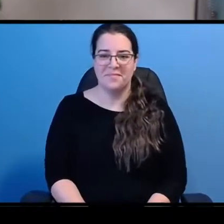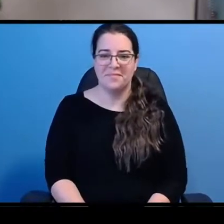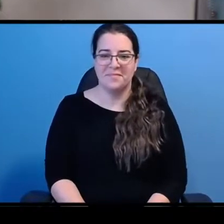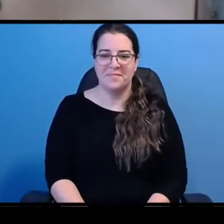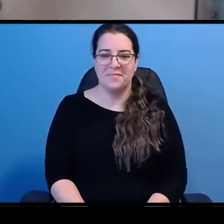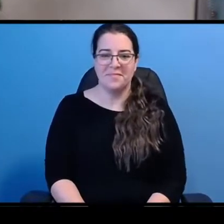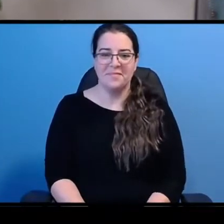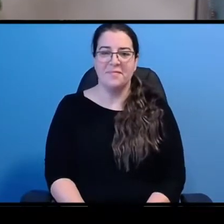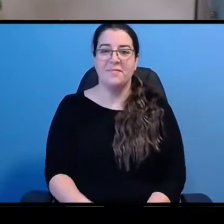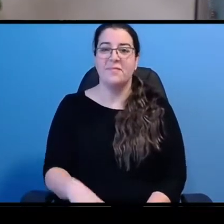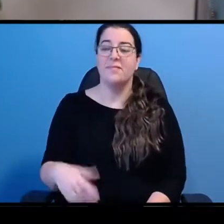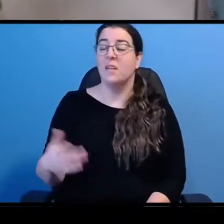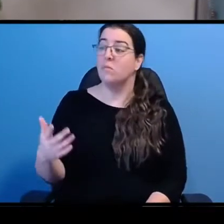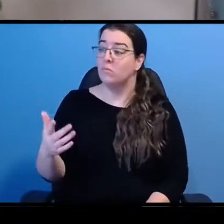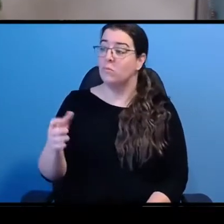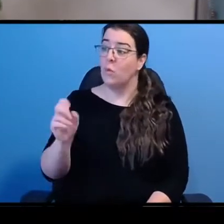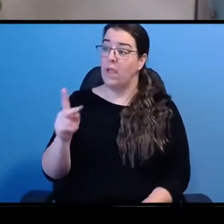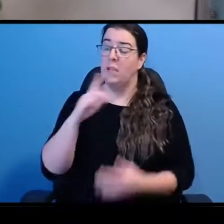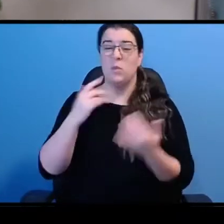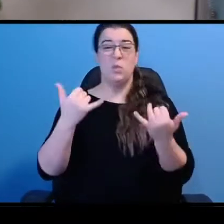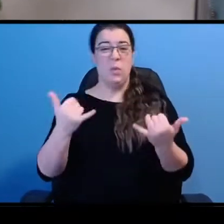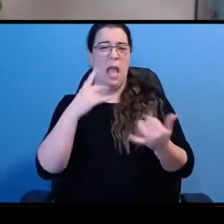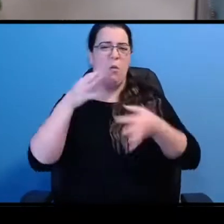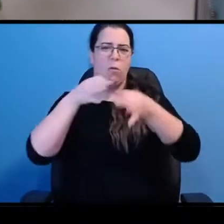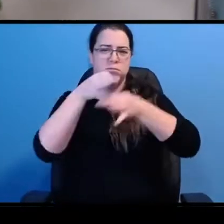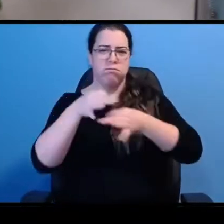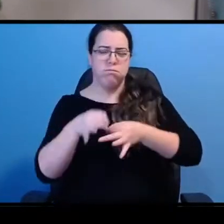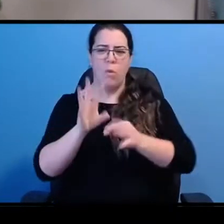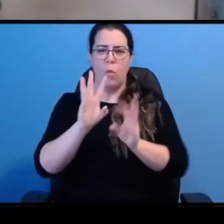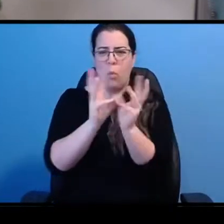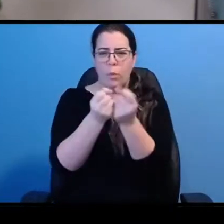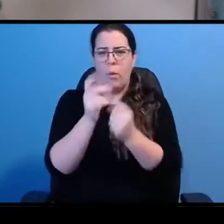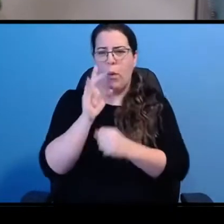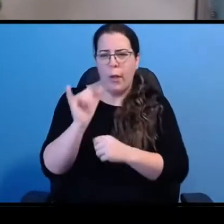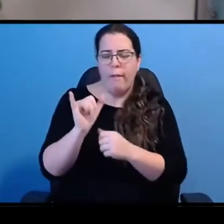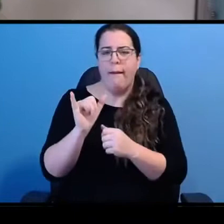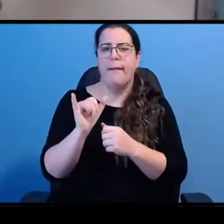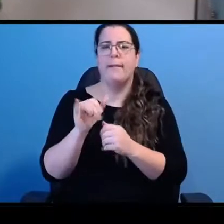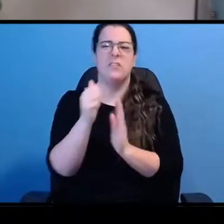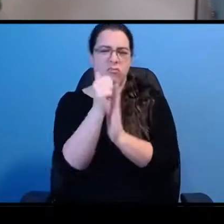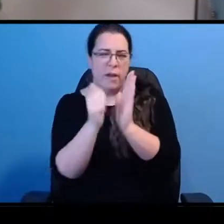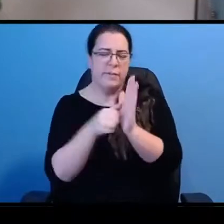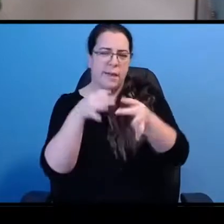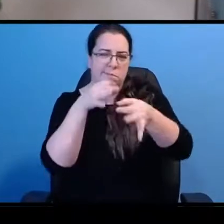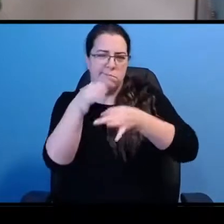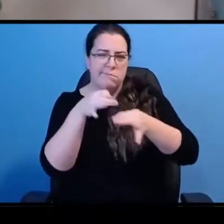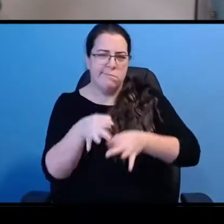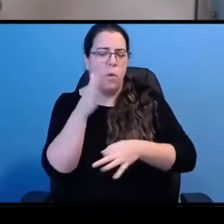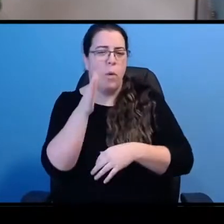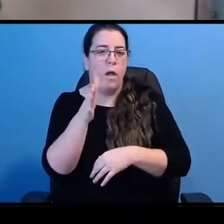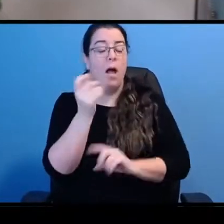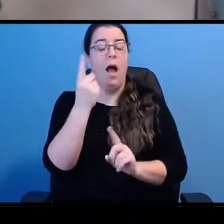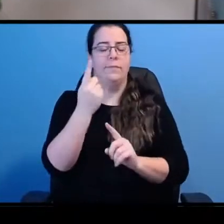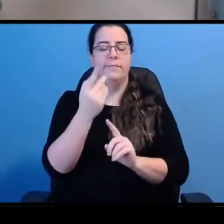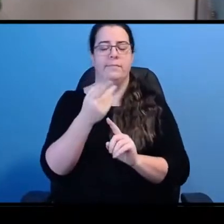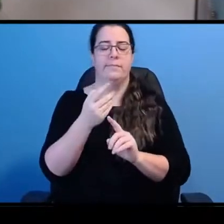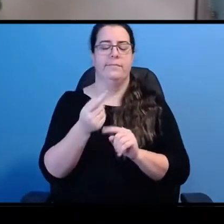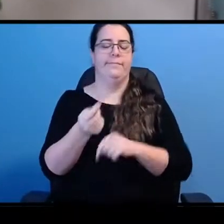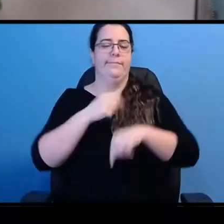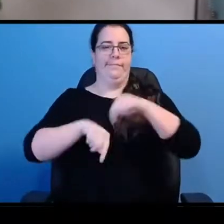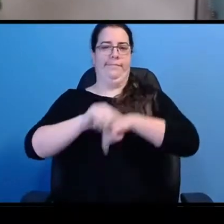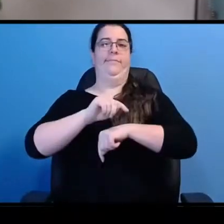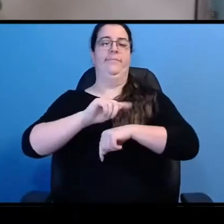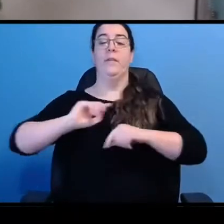sort of the shape of what this workshop's going to look like for everyone. And before I do that, actually, I want to first